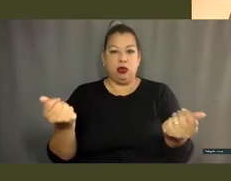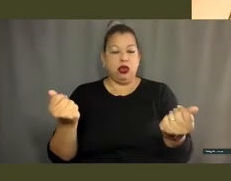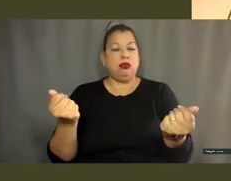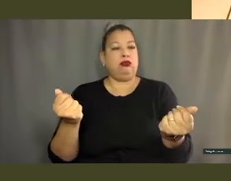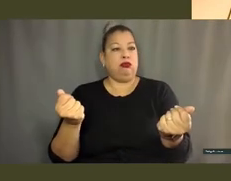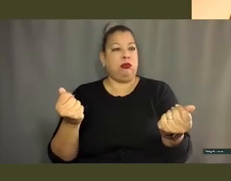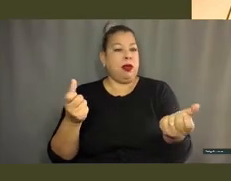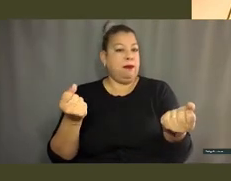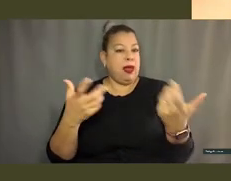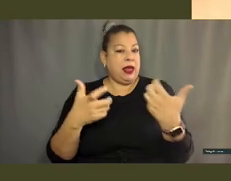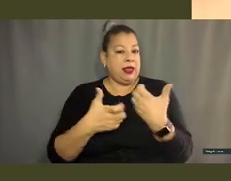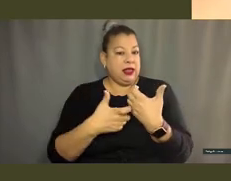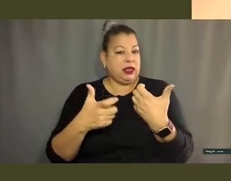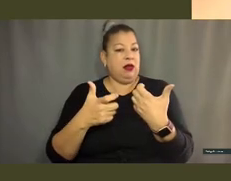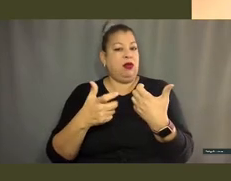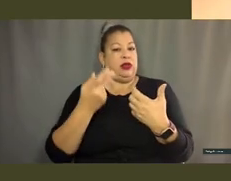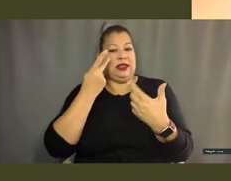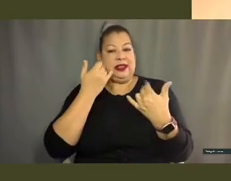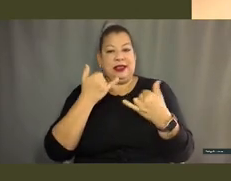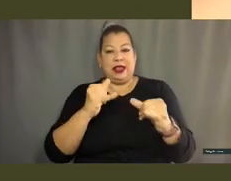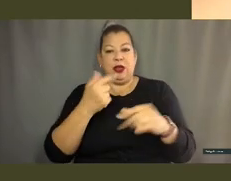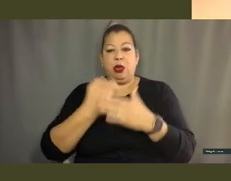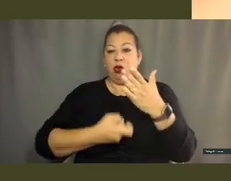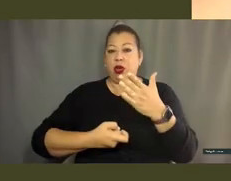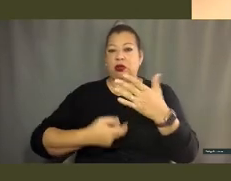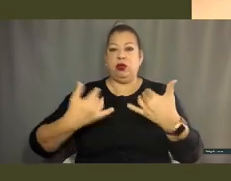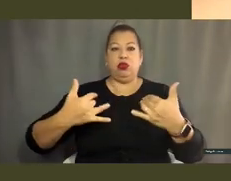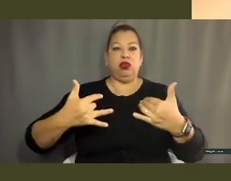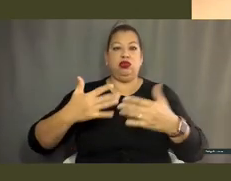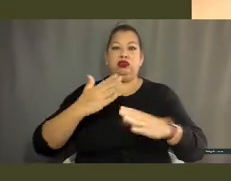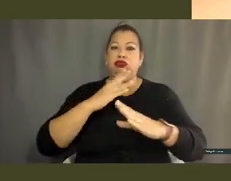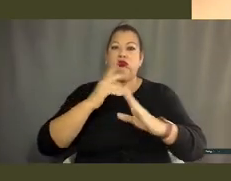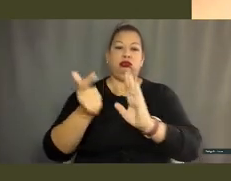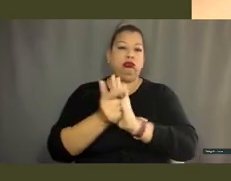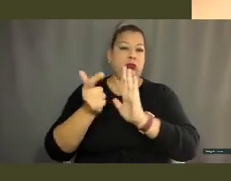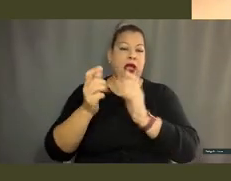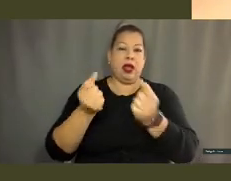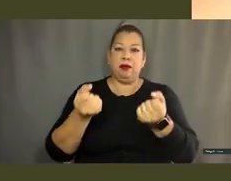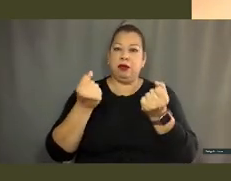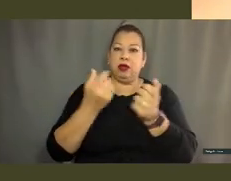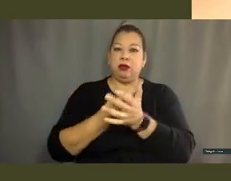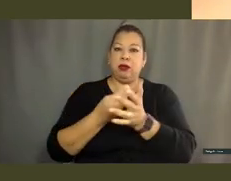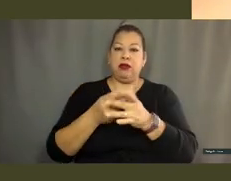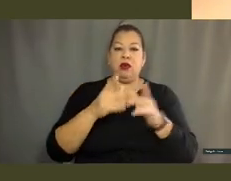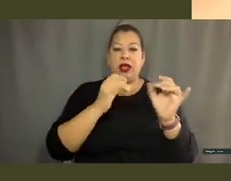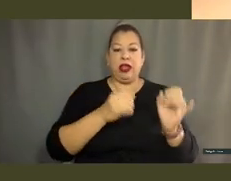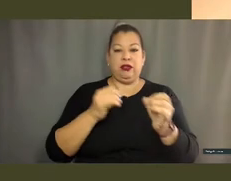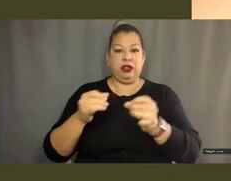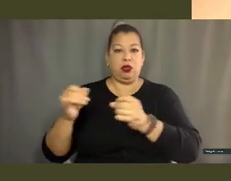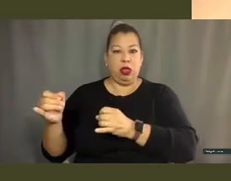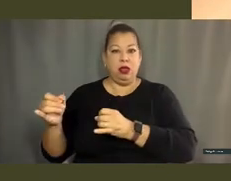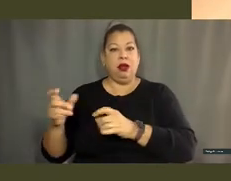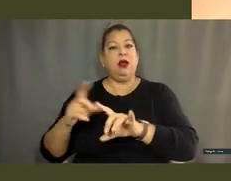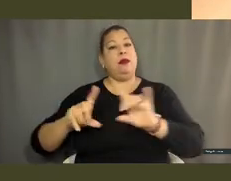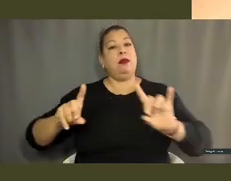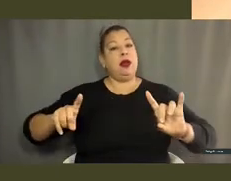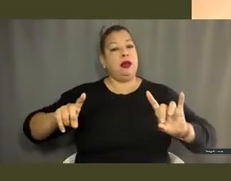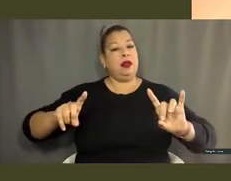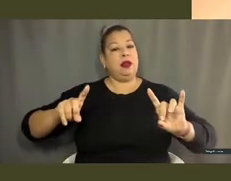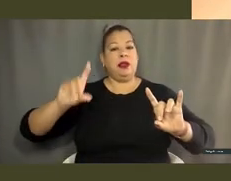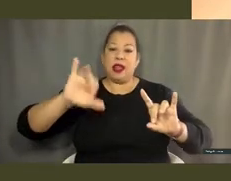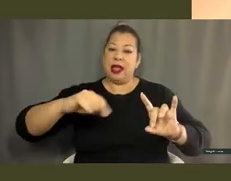they still remain, the cost of them still remains prohibitive to at the individual level. And so I think that's an area where we have to